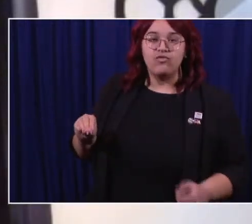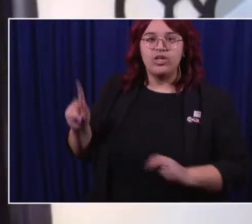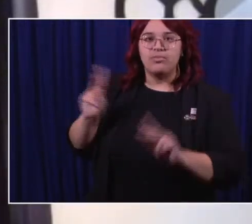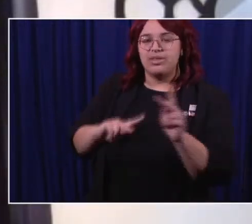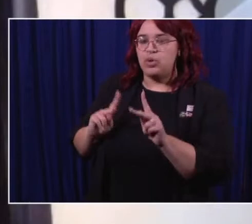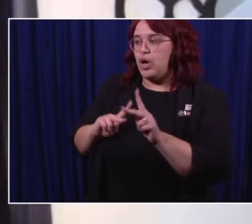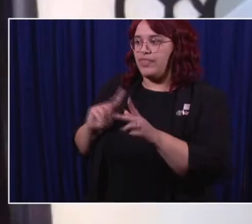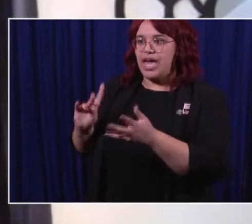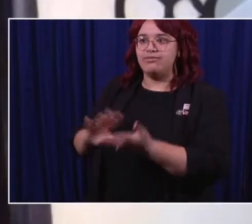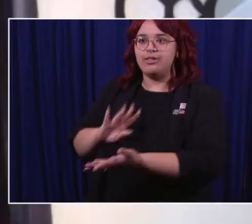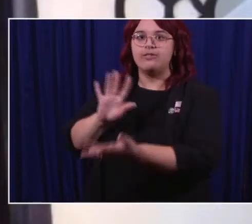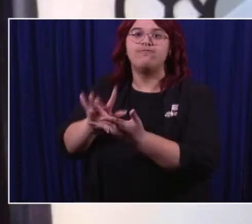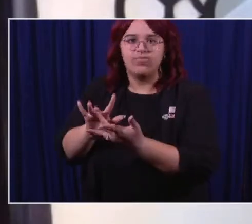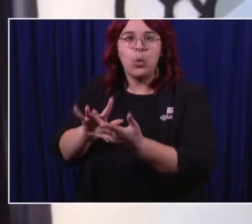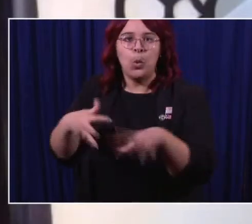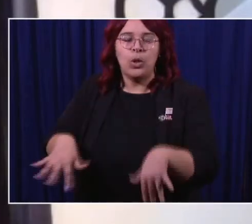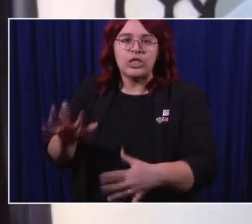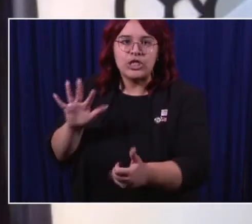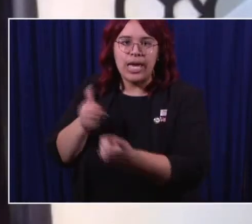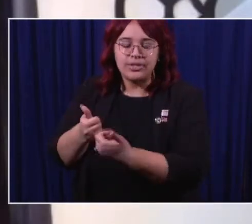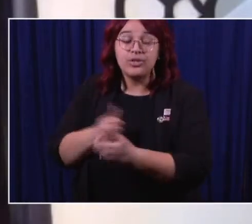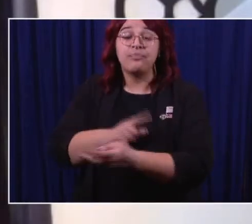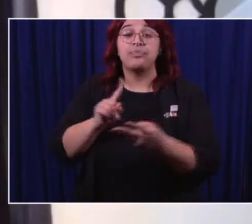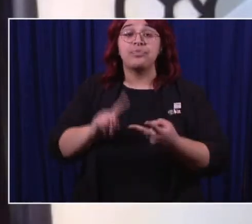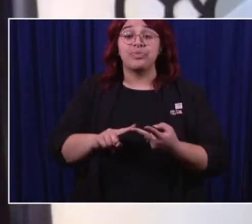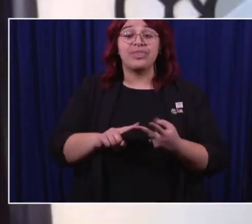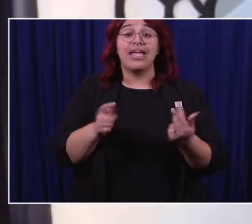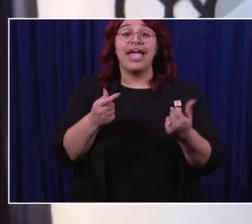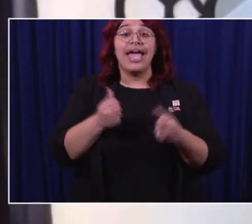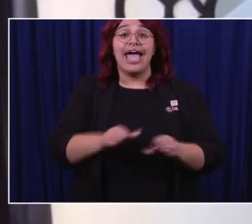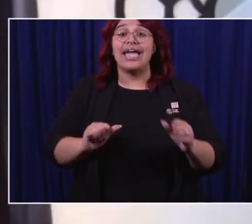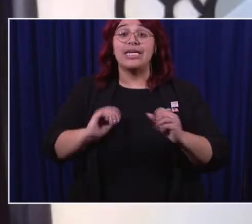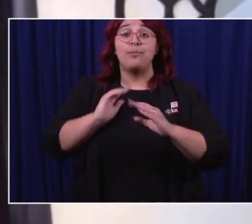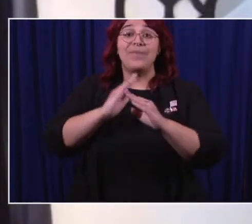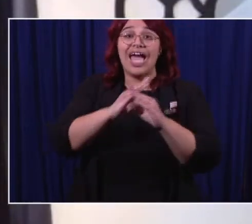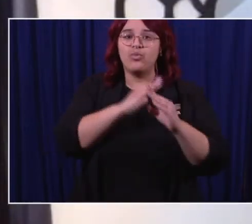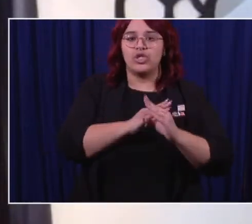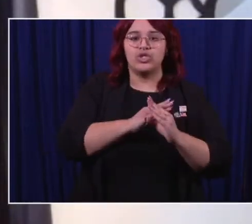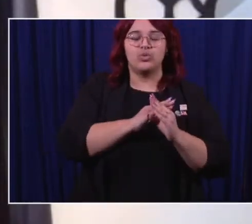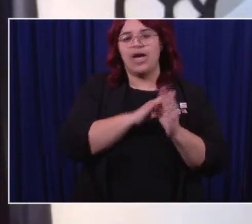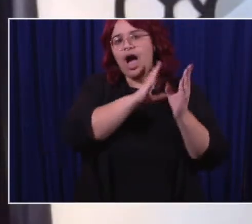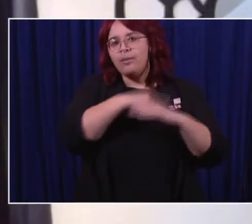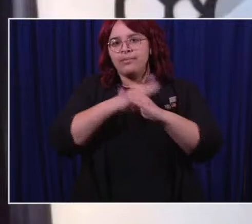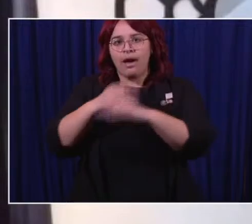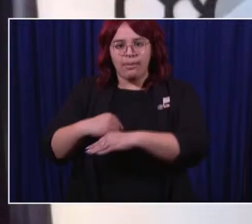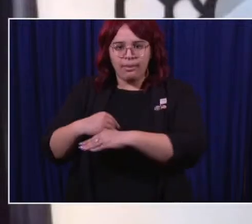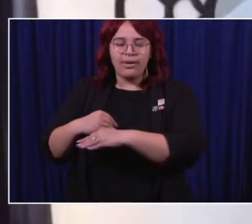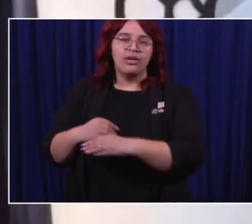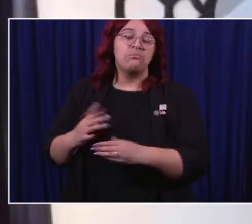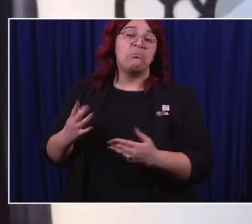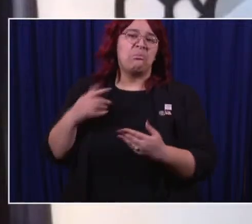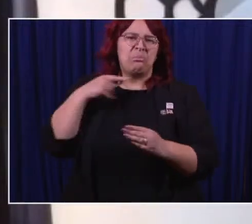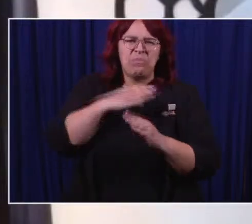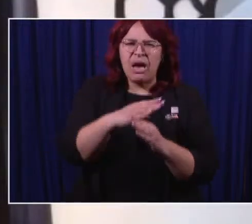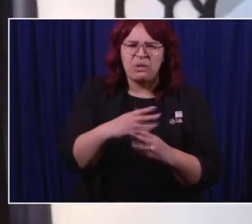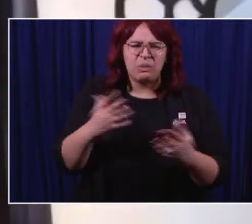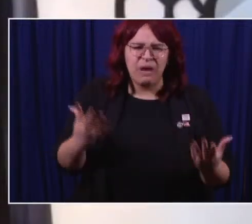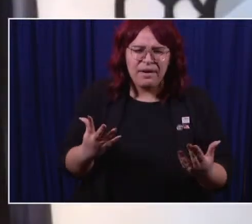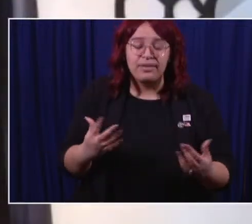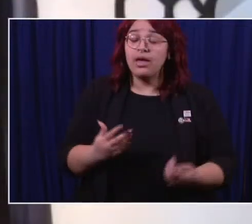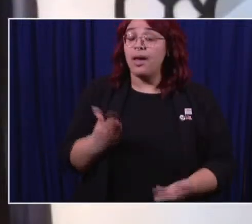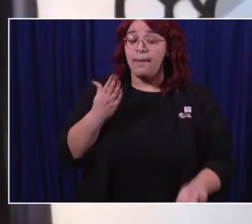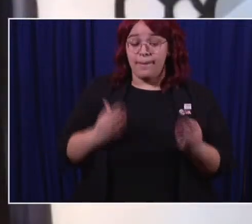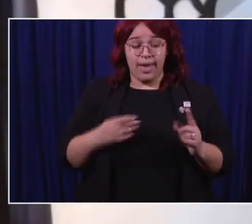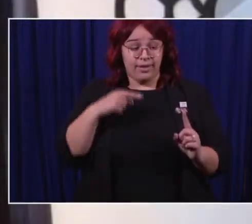is to knock down any of the barriers that exist to getting access to it. So for example, maybe people want the vaccine,